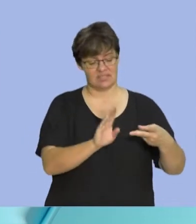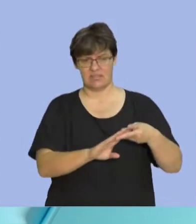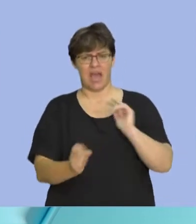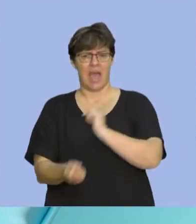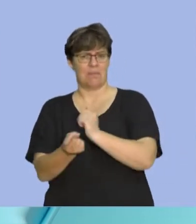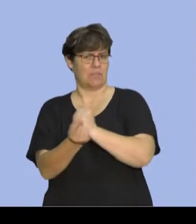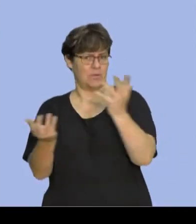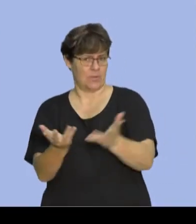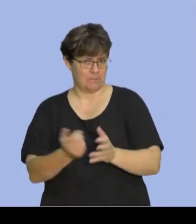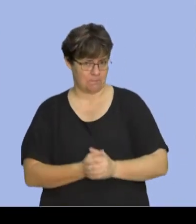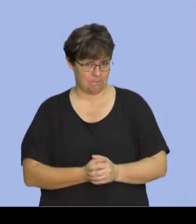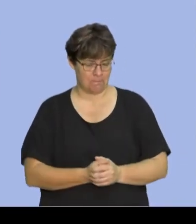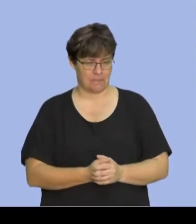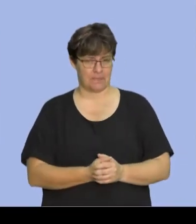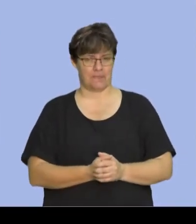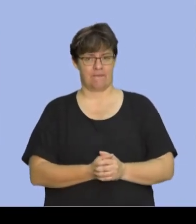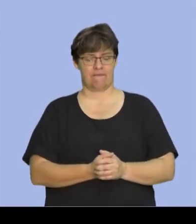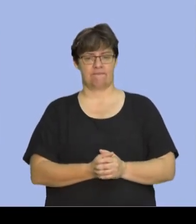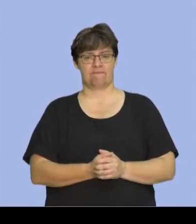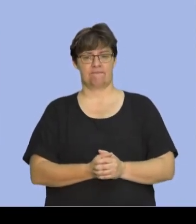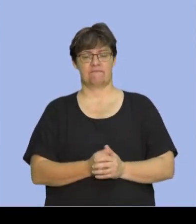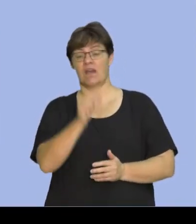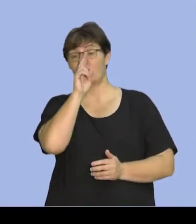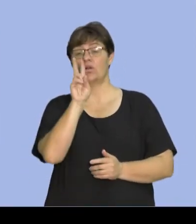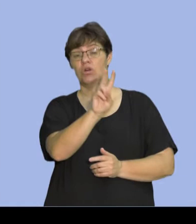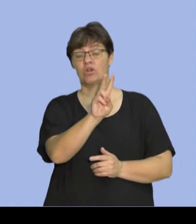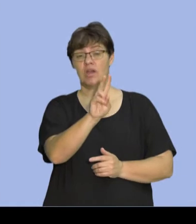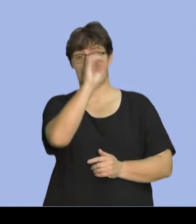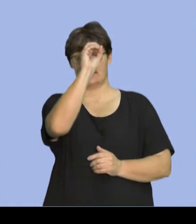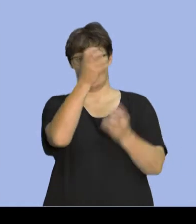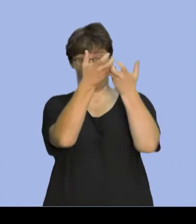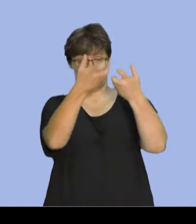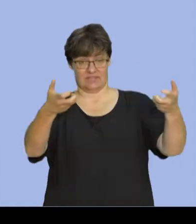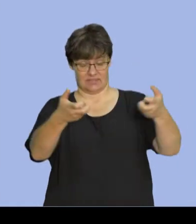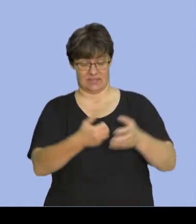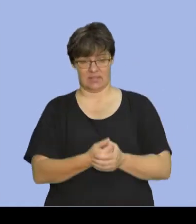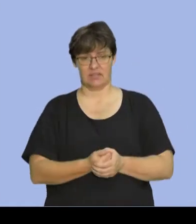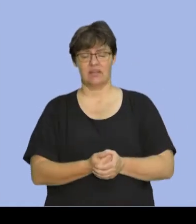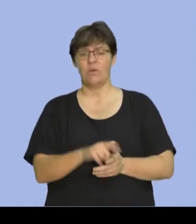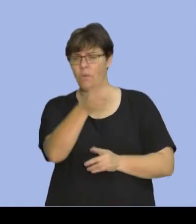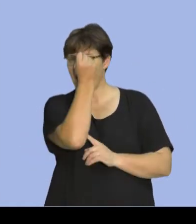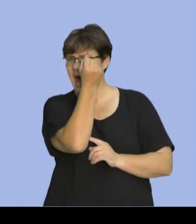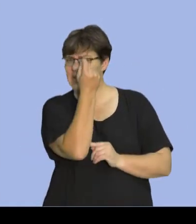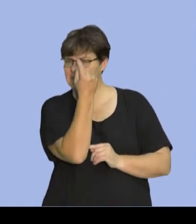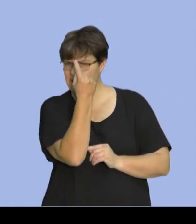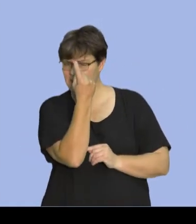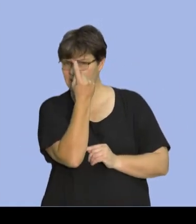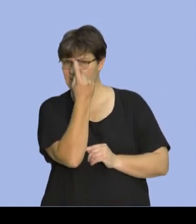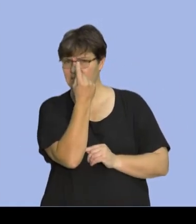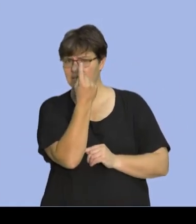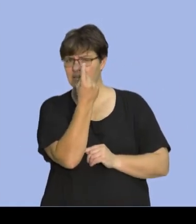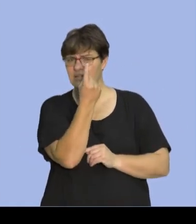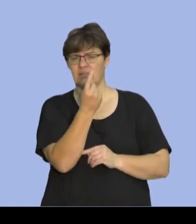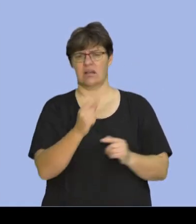occurs. So, when we look at cell division, it's important to understand, how do organisms